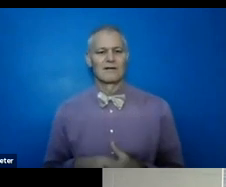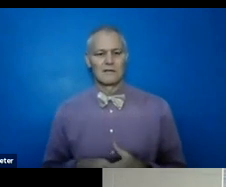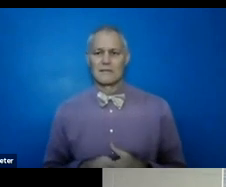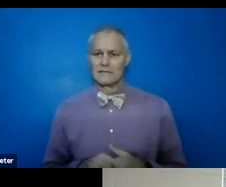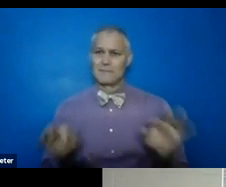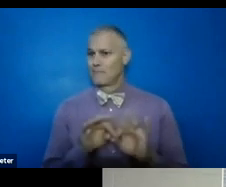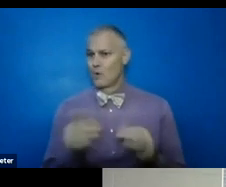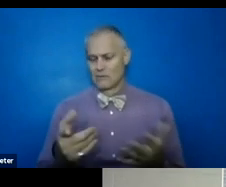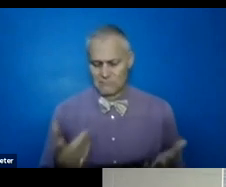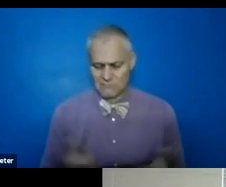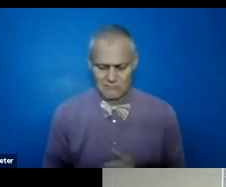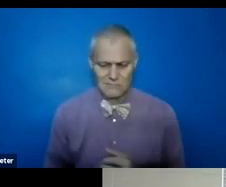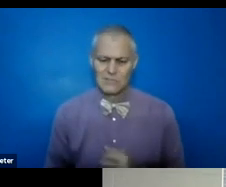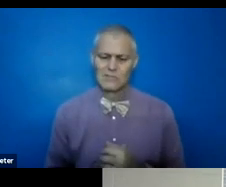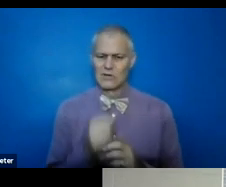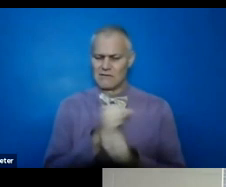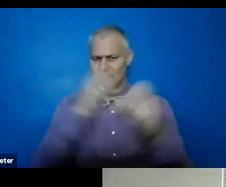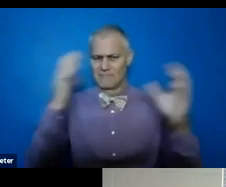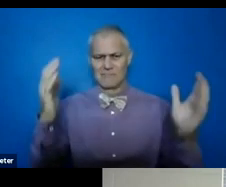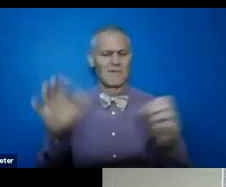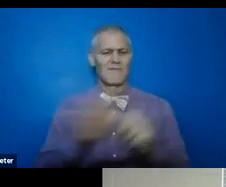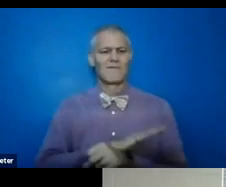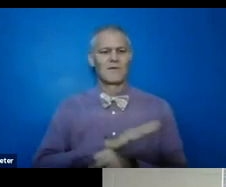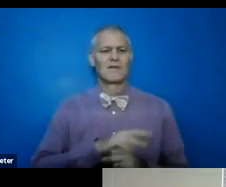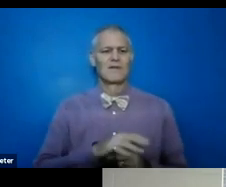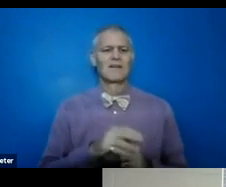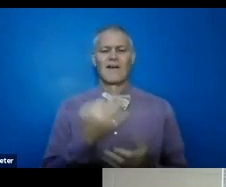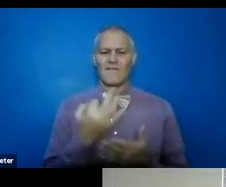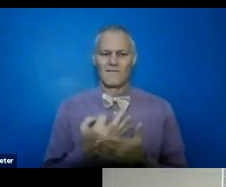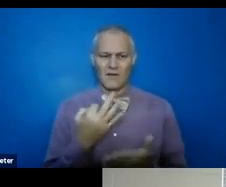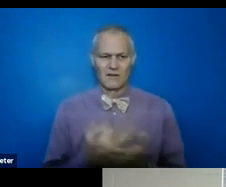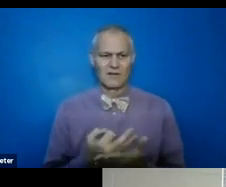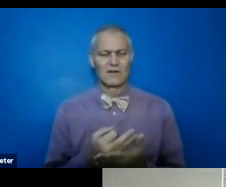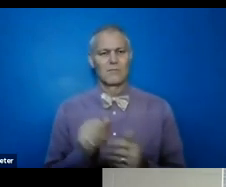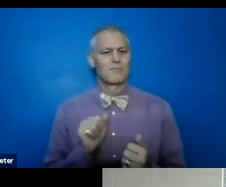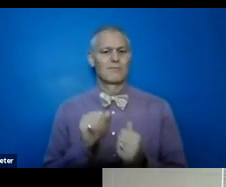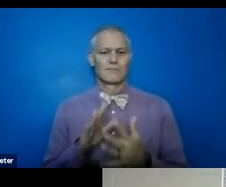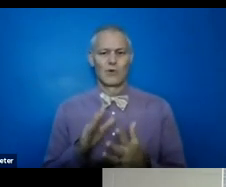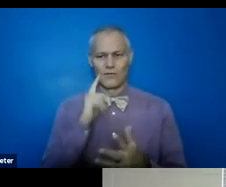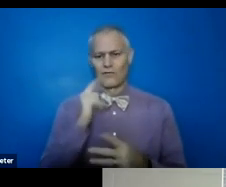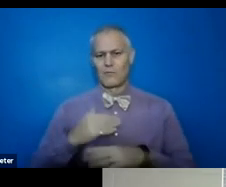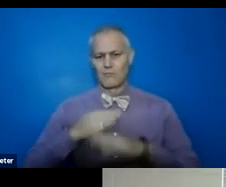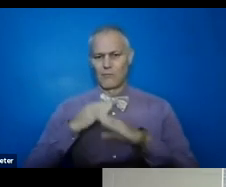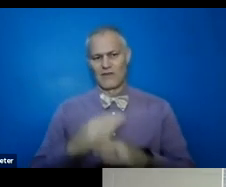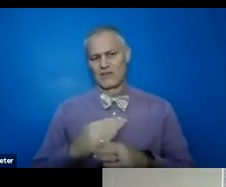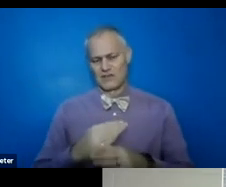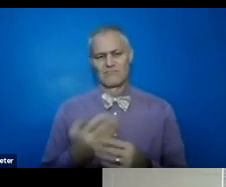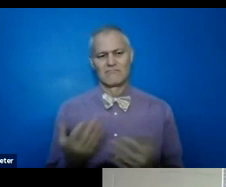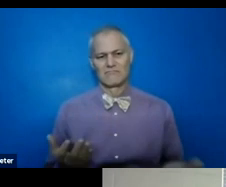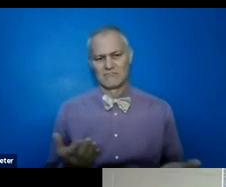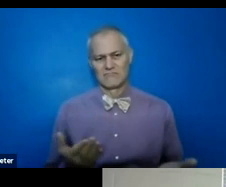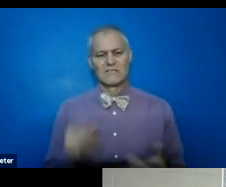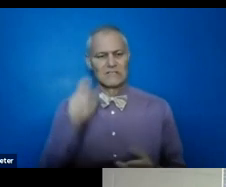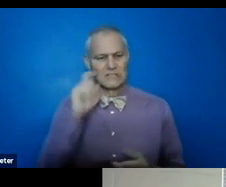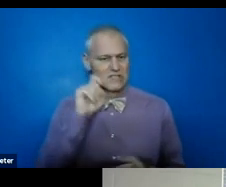You can imagine like what like a fully like funded approach to preventative and gender